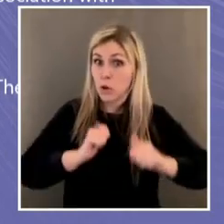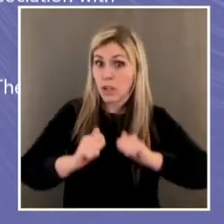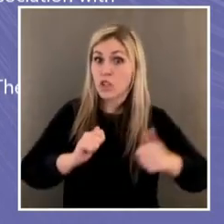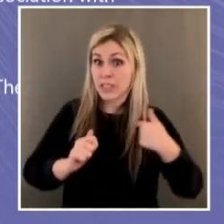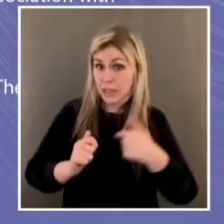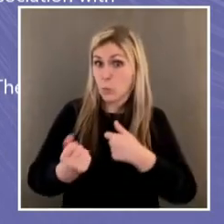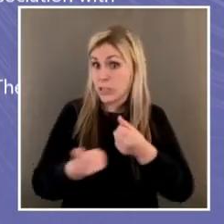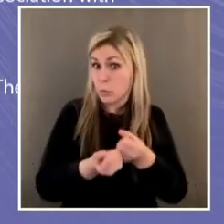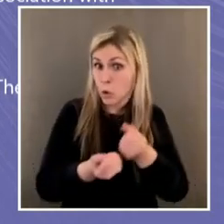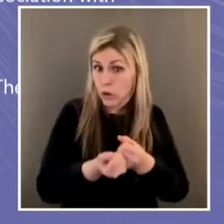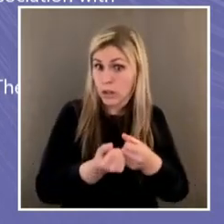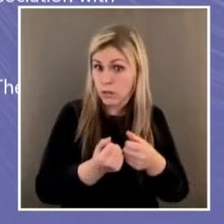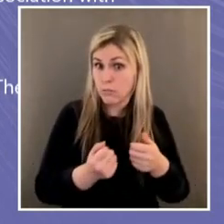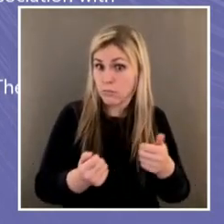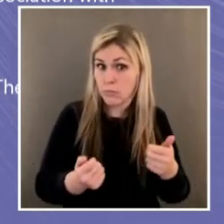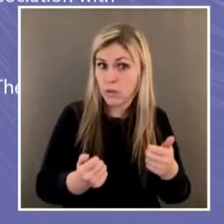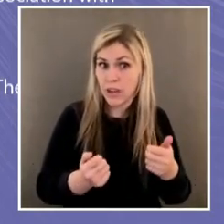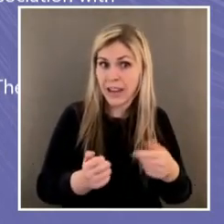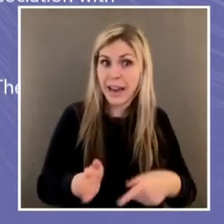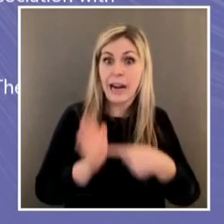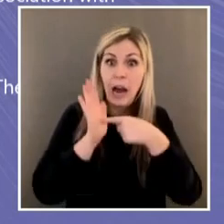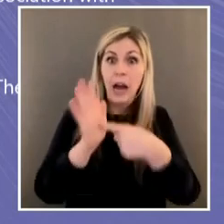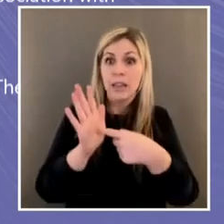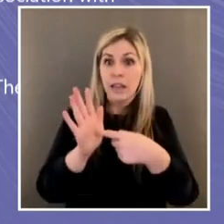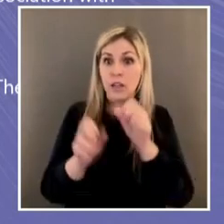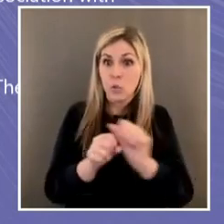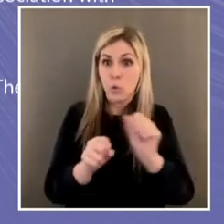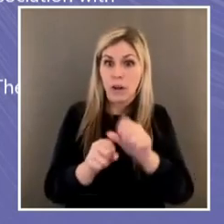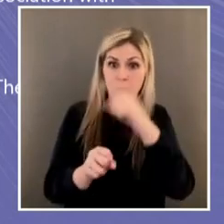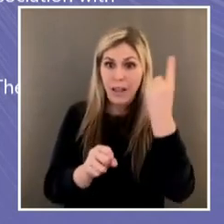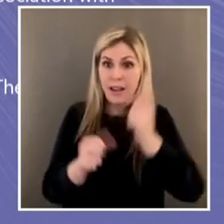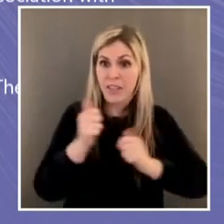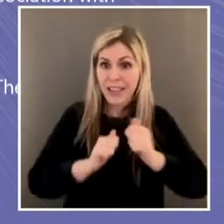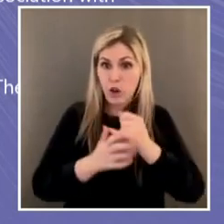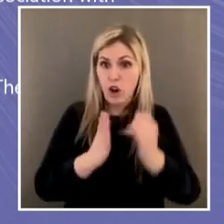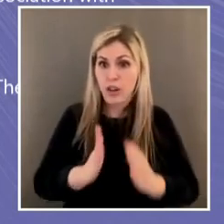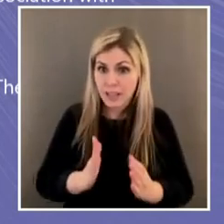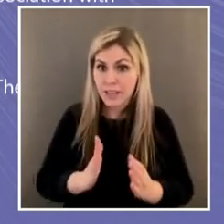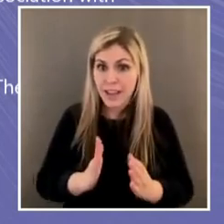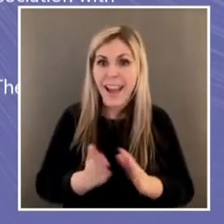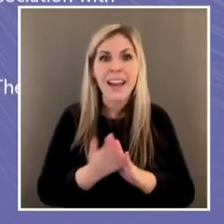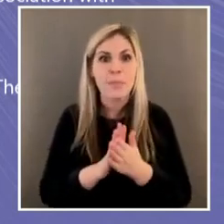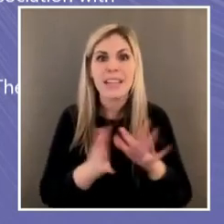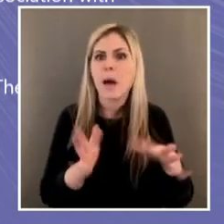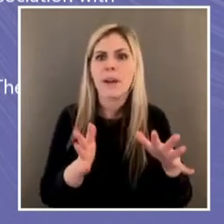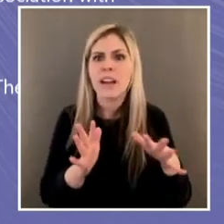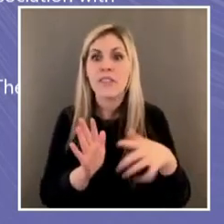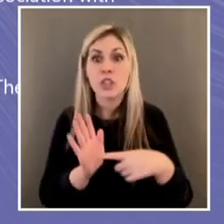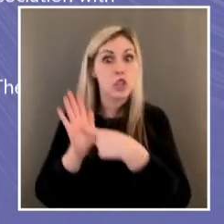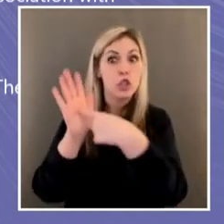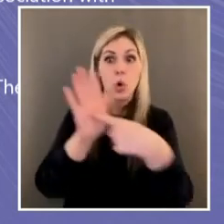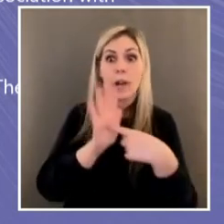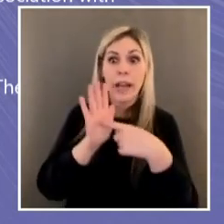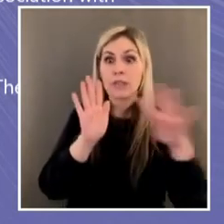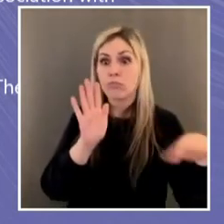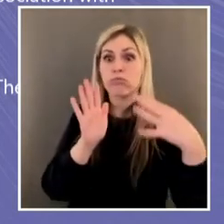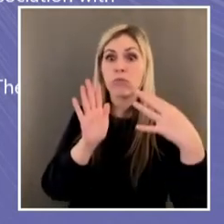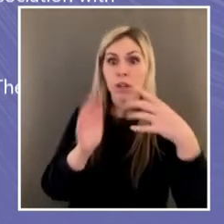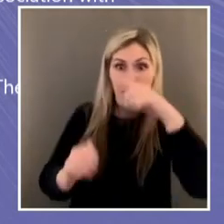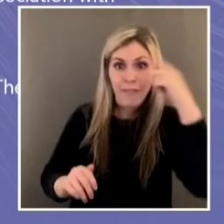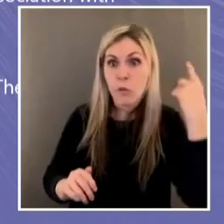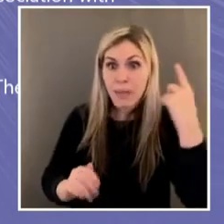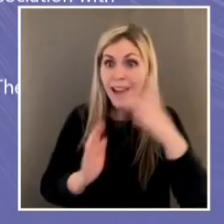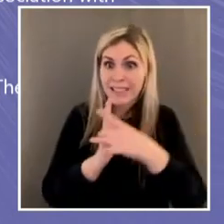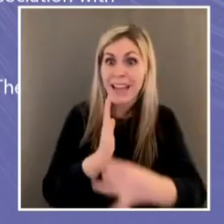supported highlighted the work of black theater artists and became a kind of showcase for black talent here